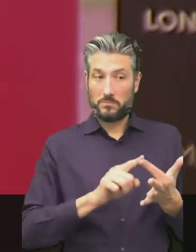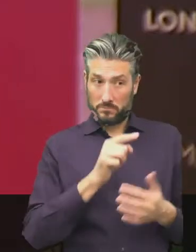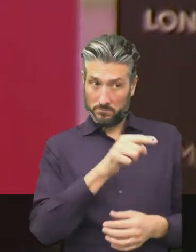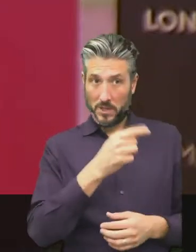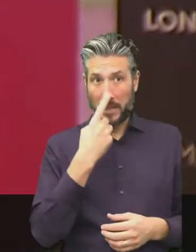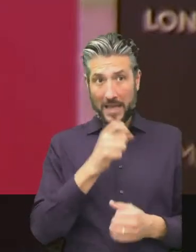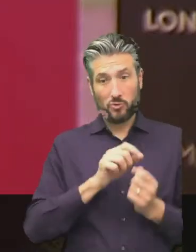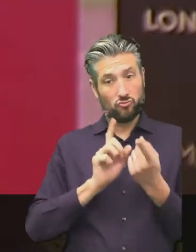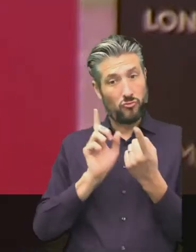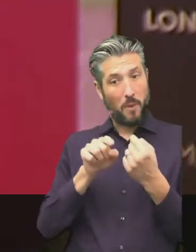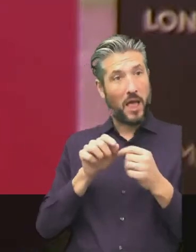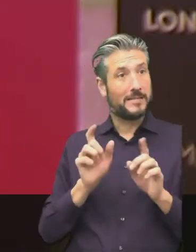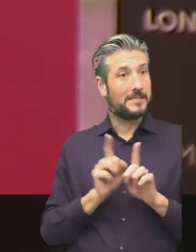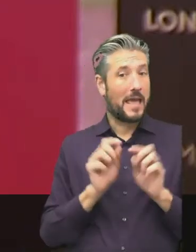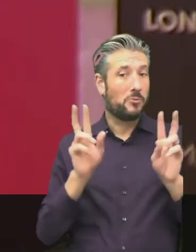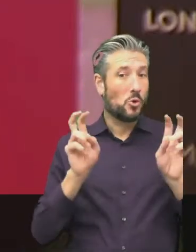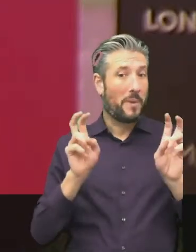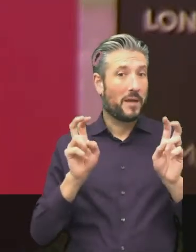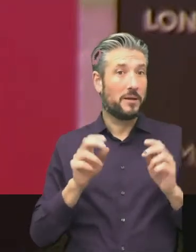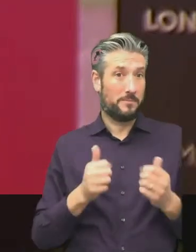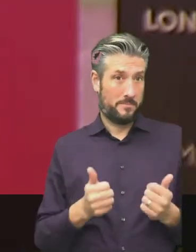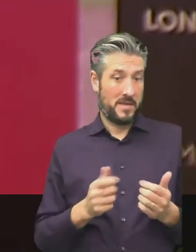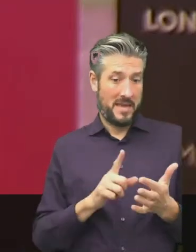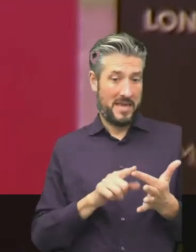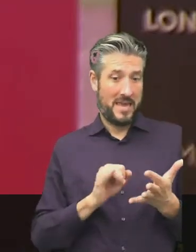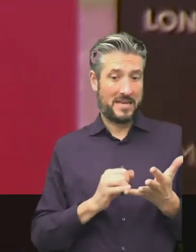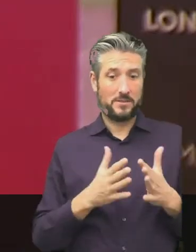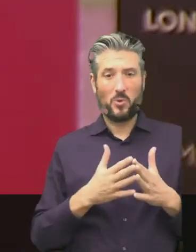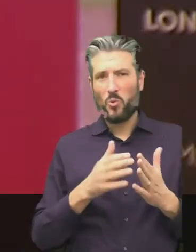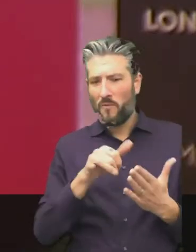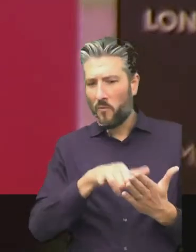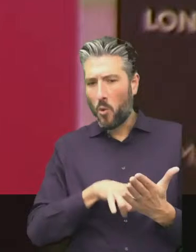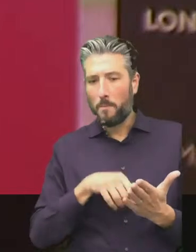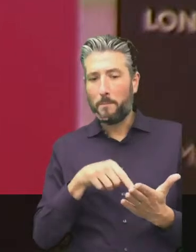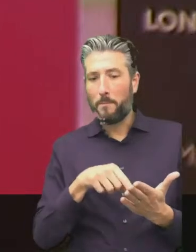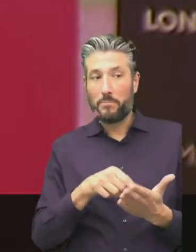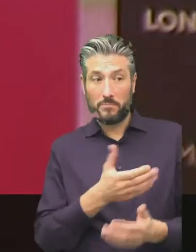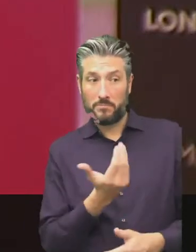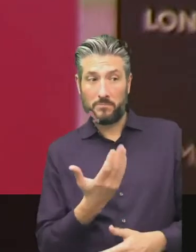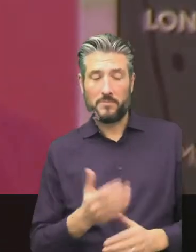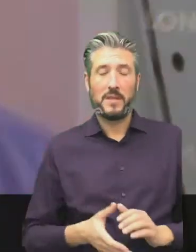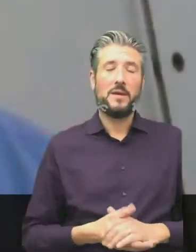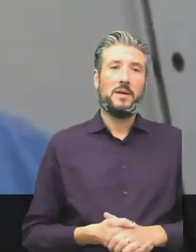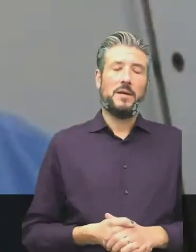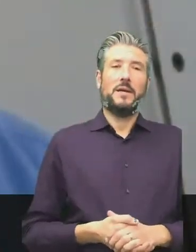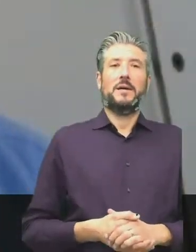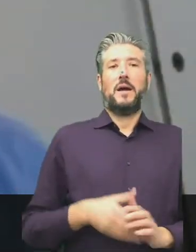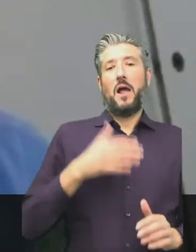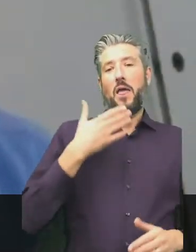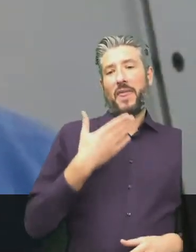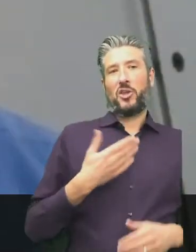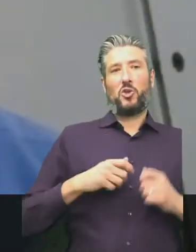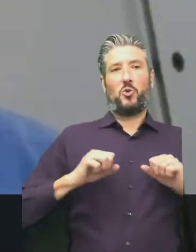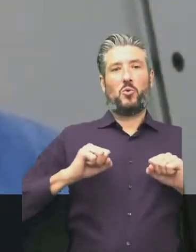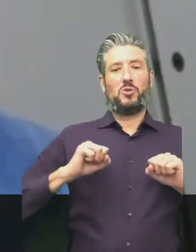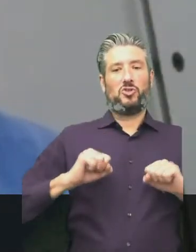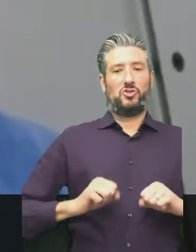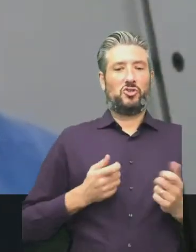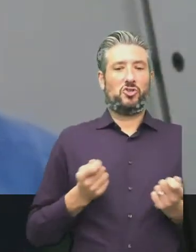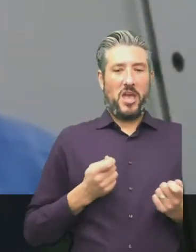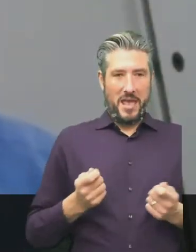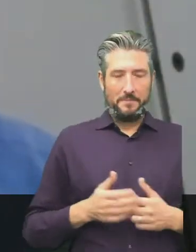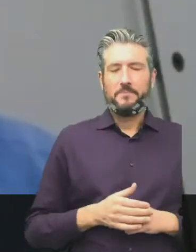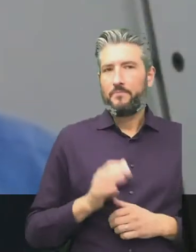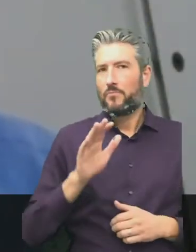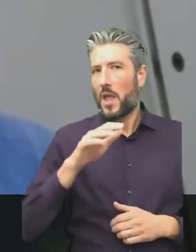on EWS form, please. Thank you, Chair. The Fire Committee, which